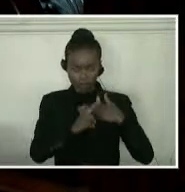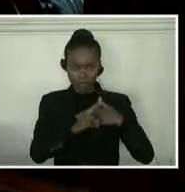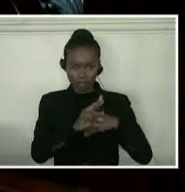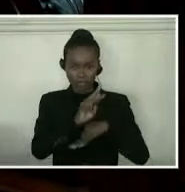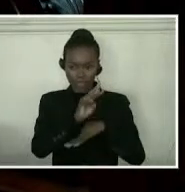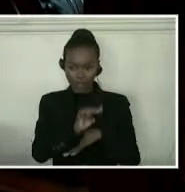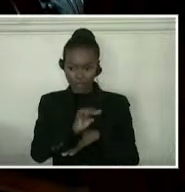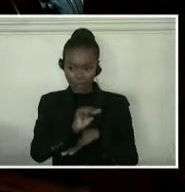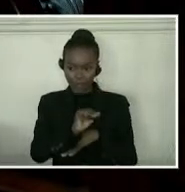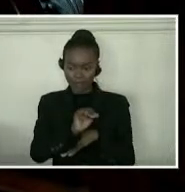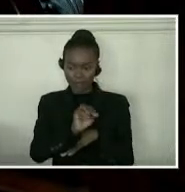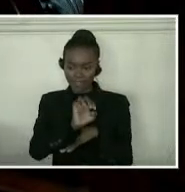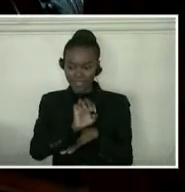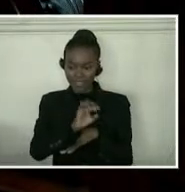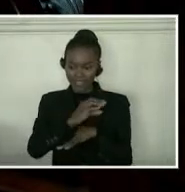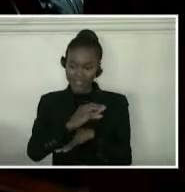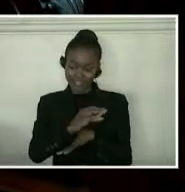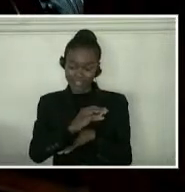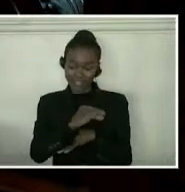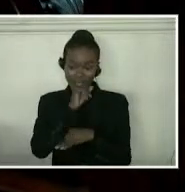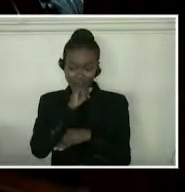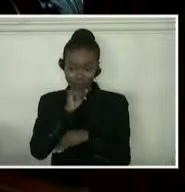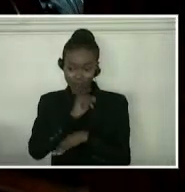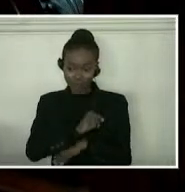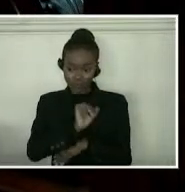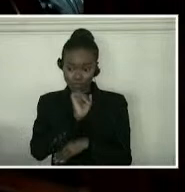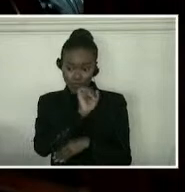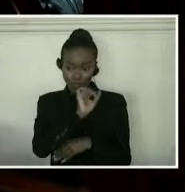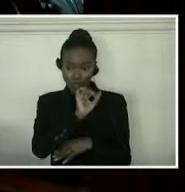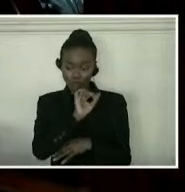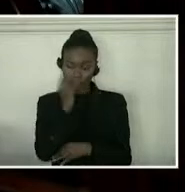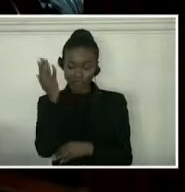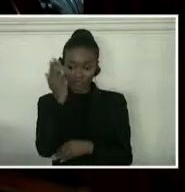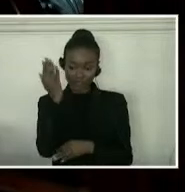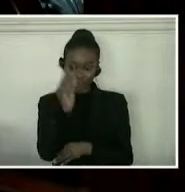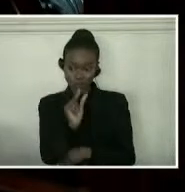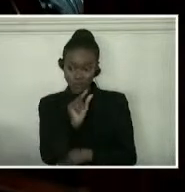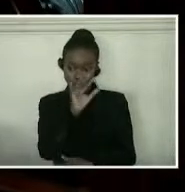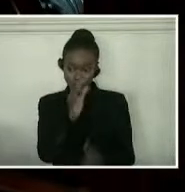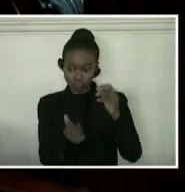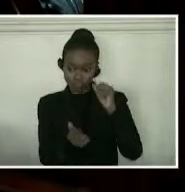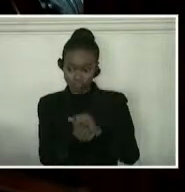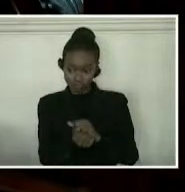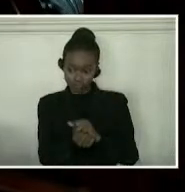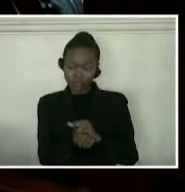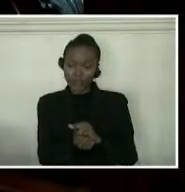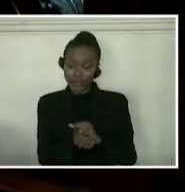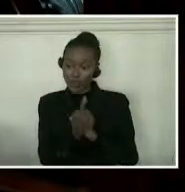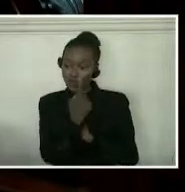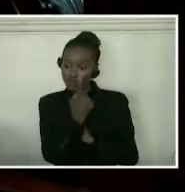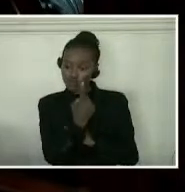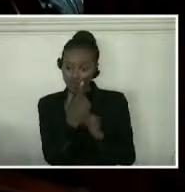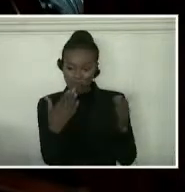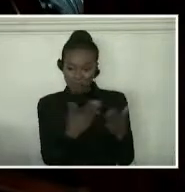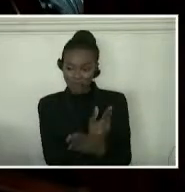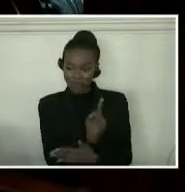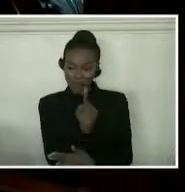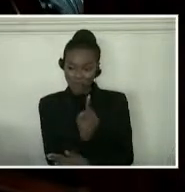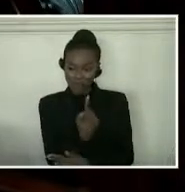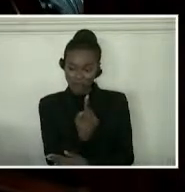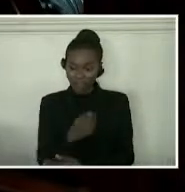i liked your speech when you're about to close you only missed one person to thank